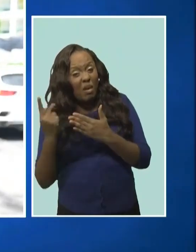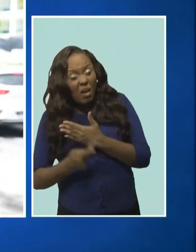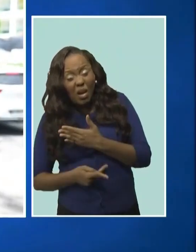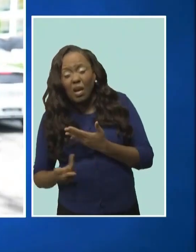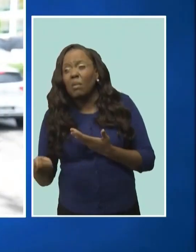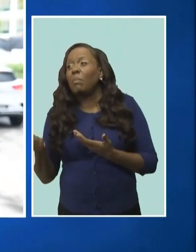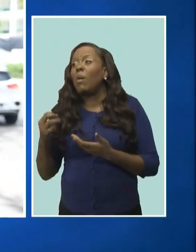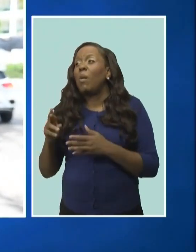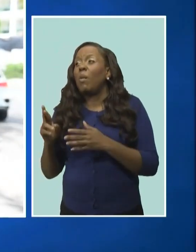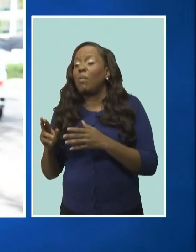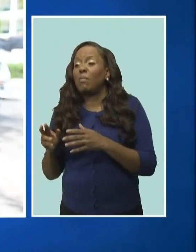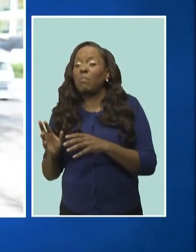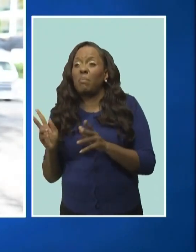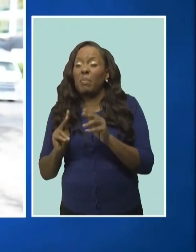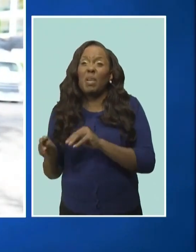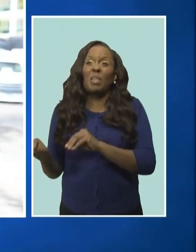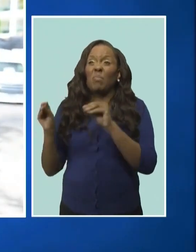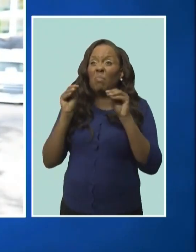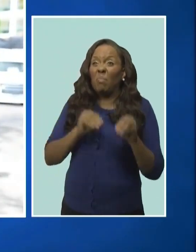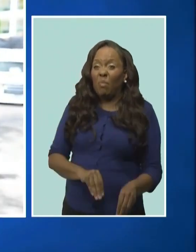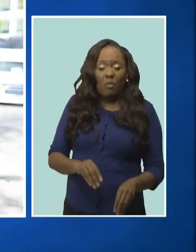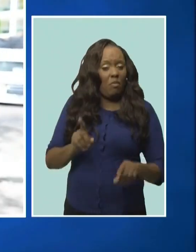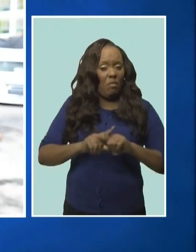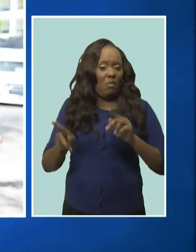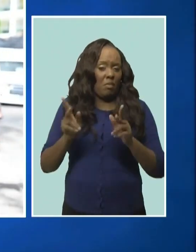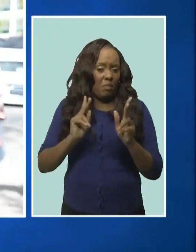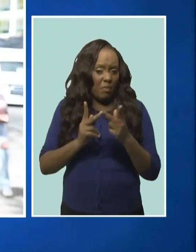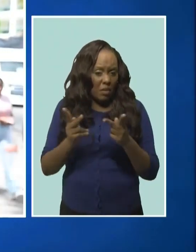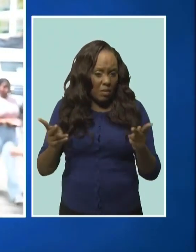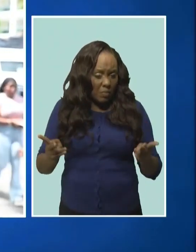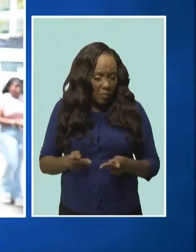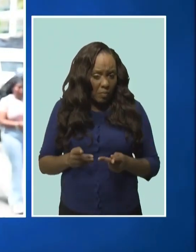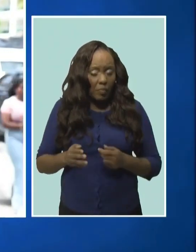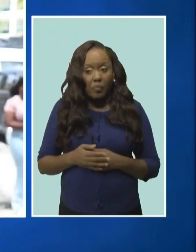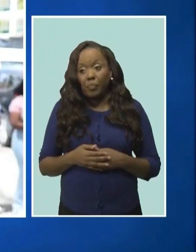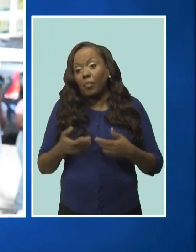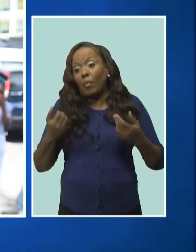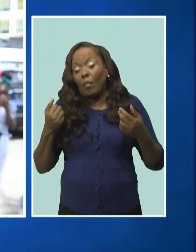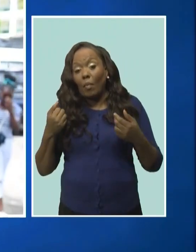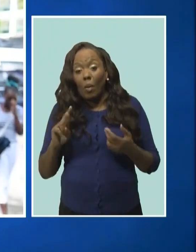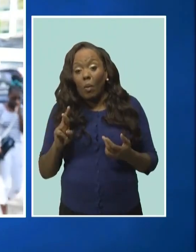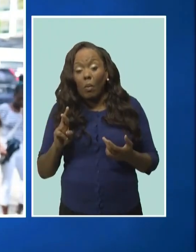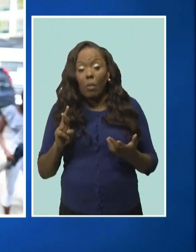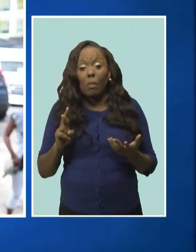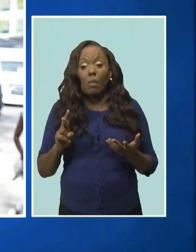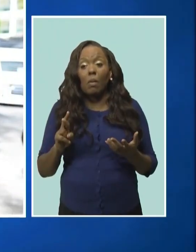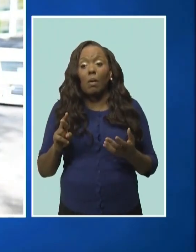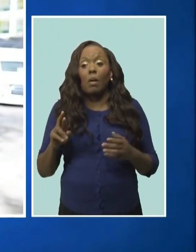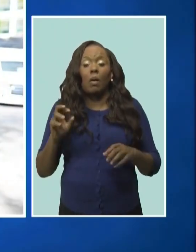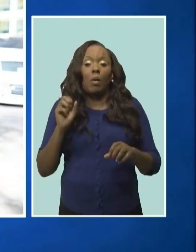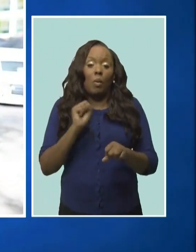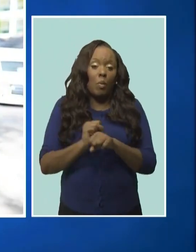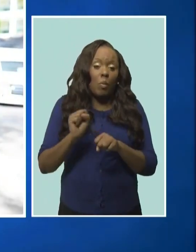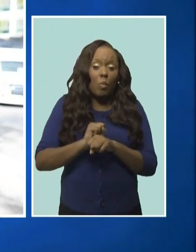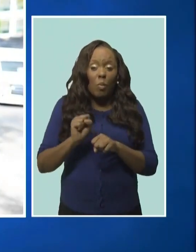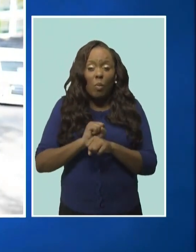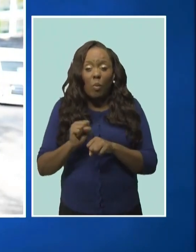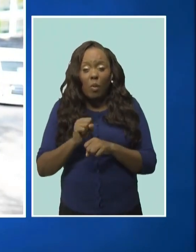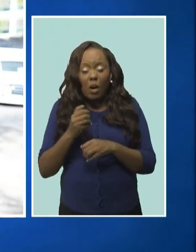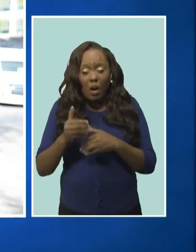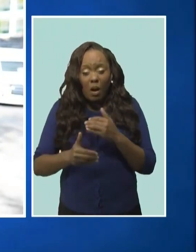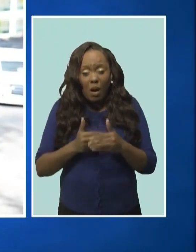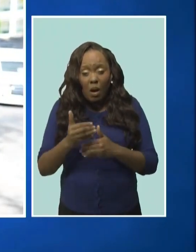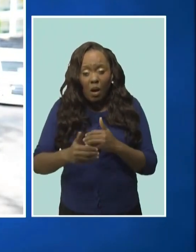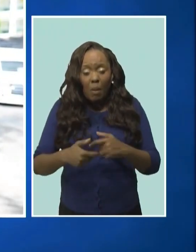at a relocation if that is necessary? Do we do the works up to a certain point and then we do some modifications in other areas?